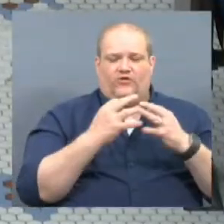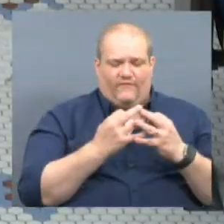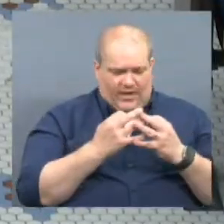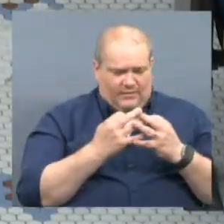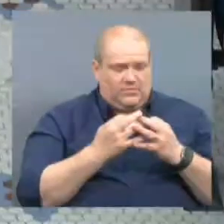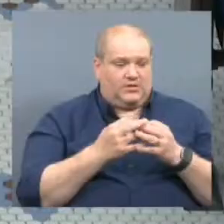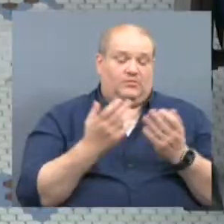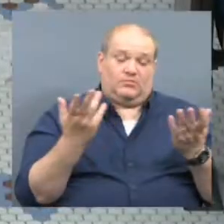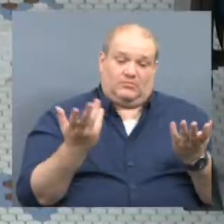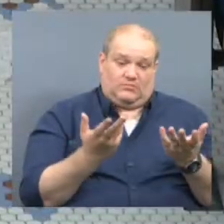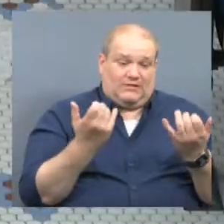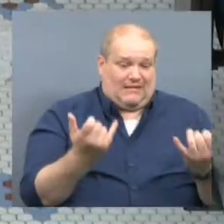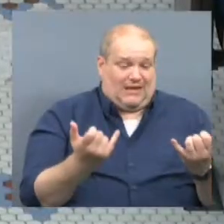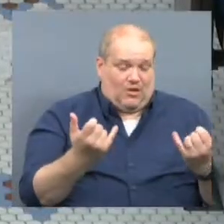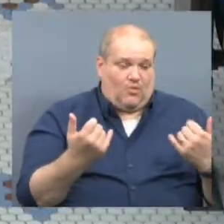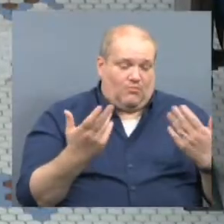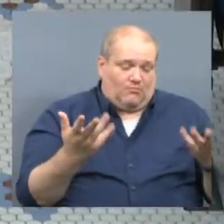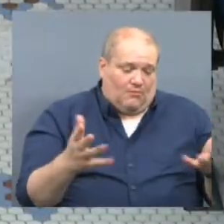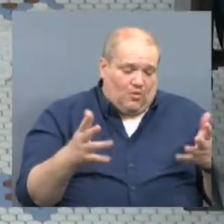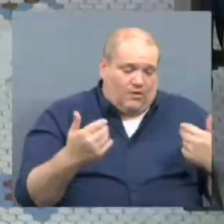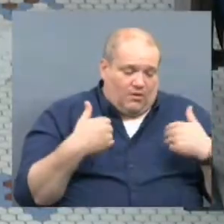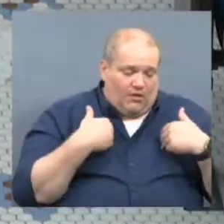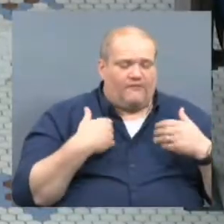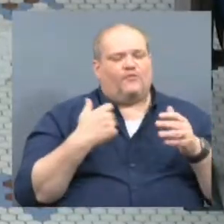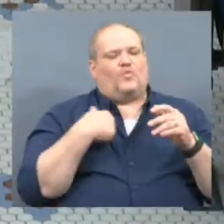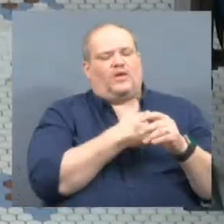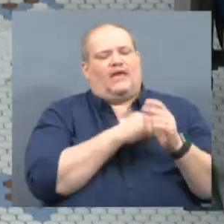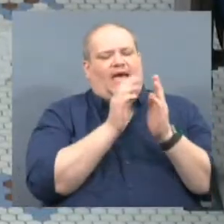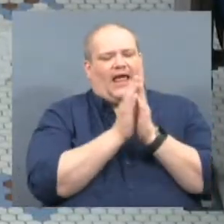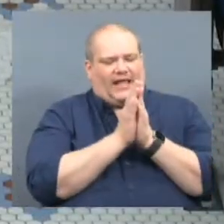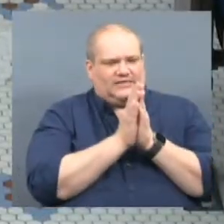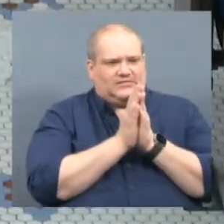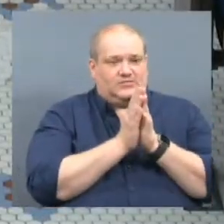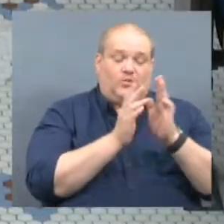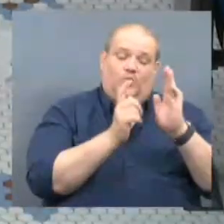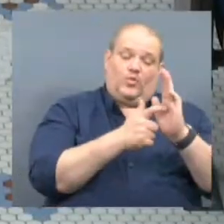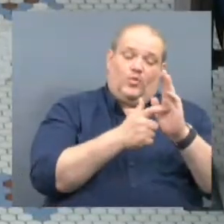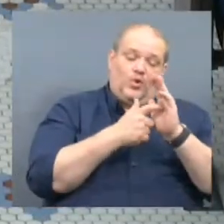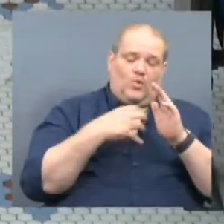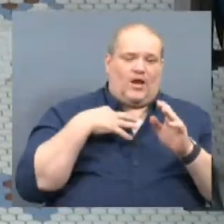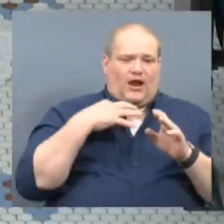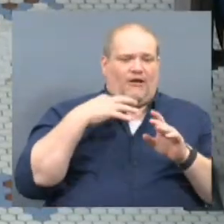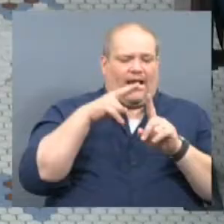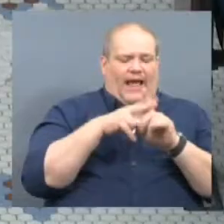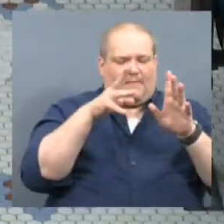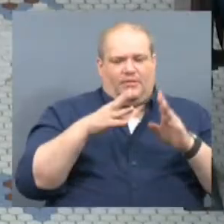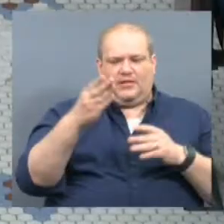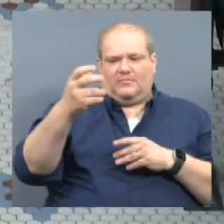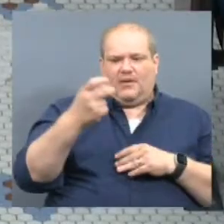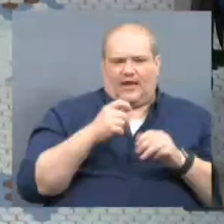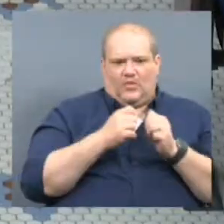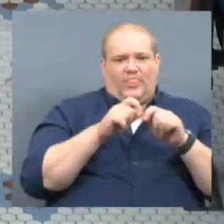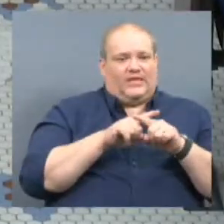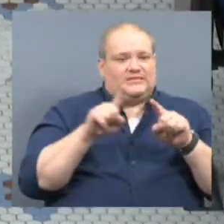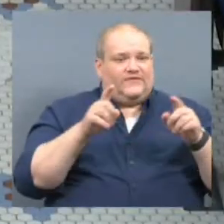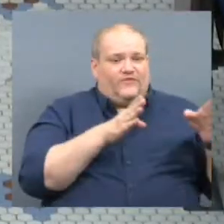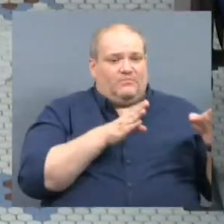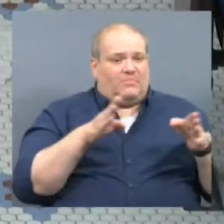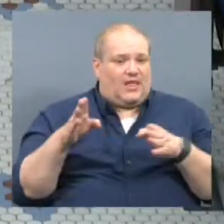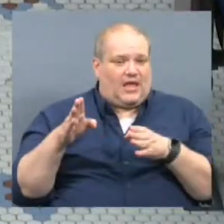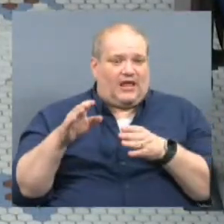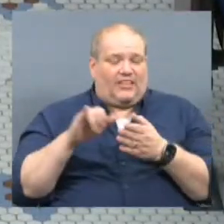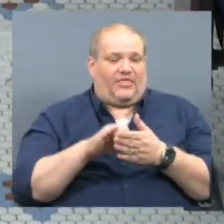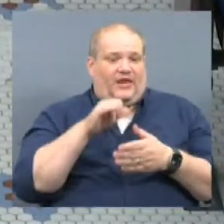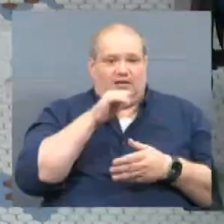which it is now. And we're asking you to ask this, or require this applicant to come back with a different plan